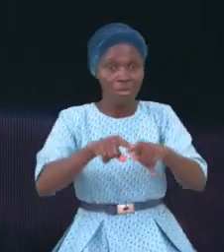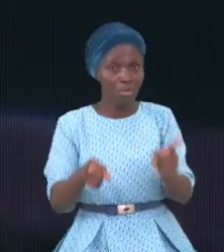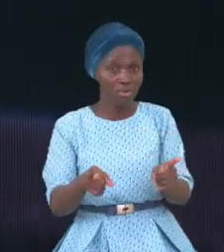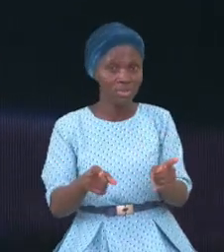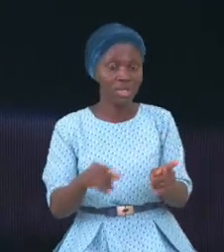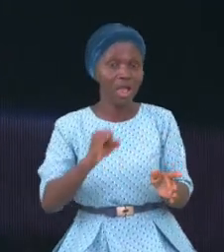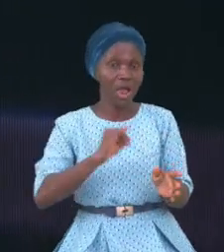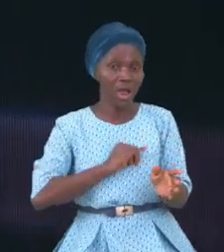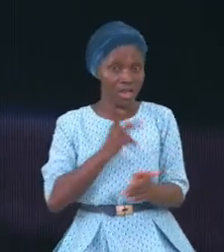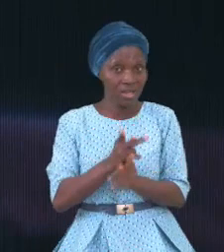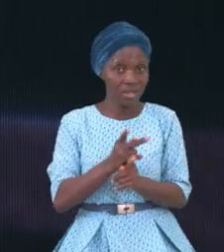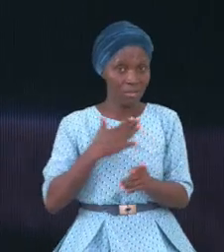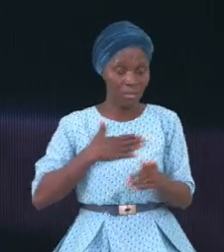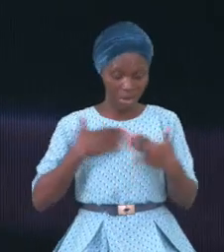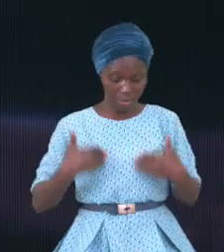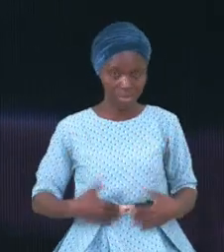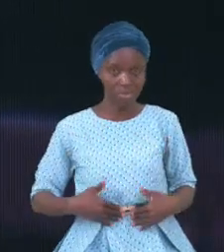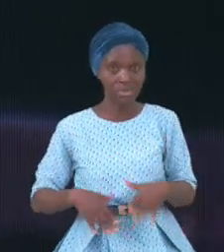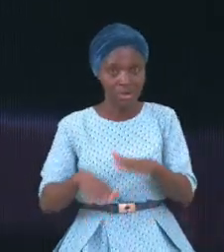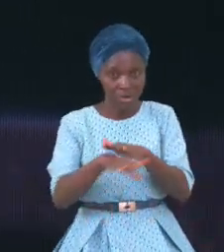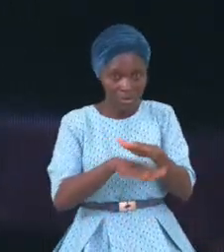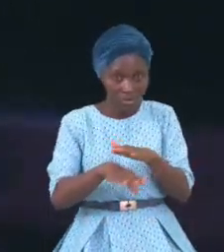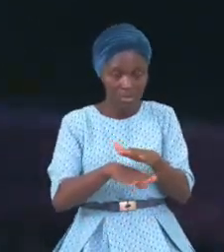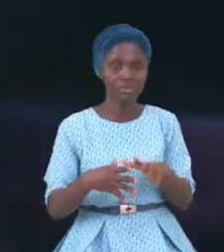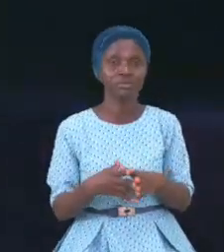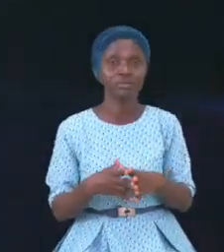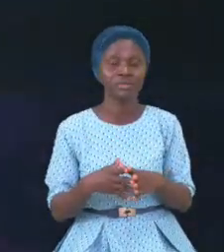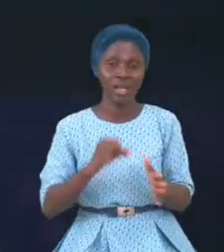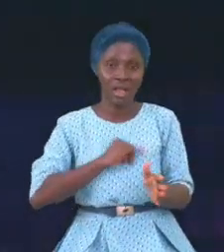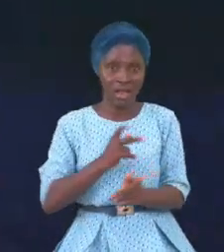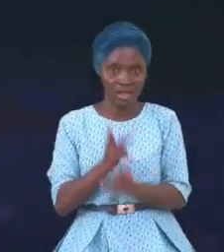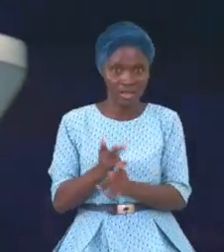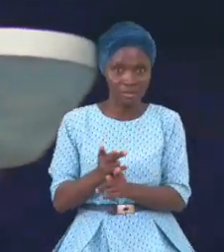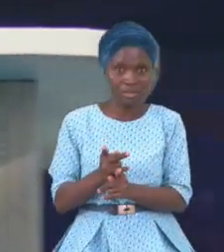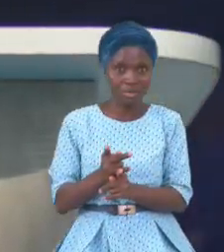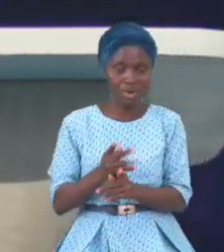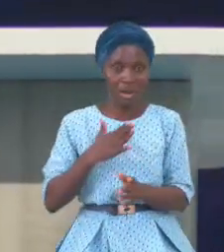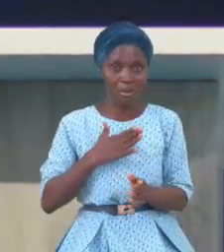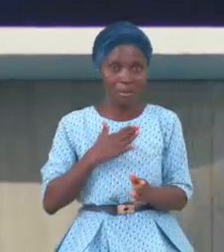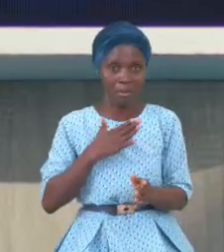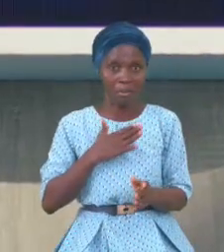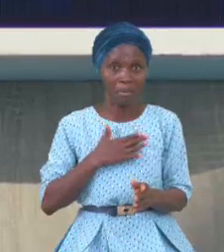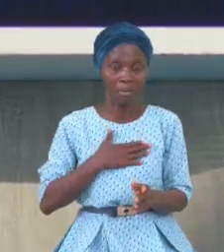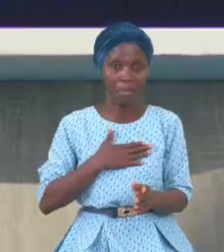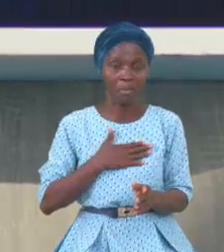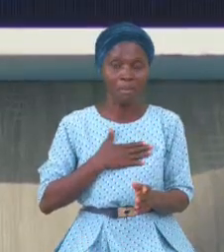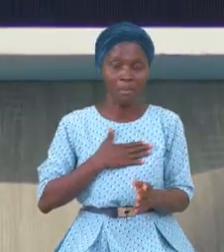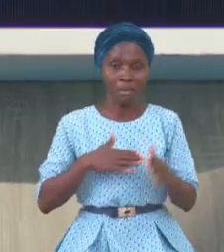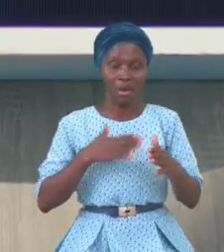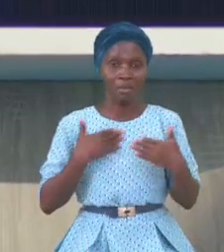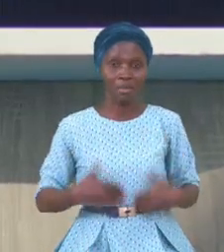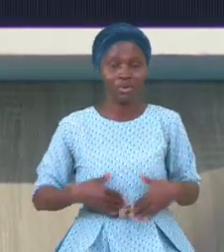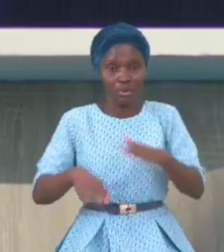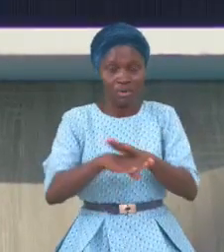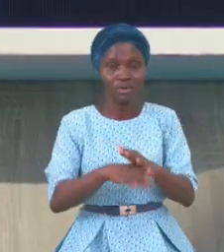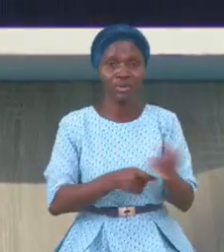keep my body under. I keep I, my spirit, that's the real me. My spirit is the